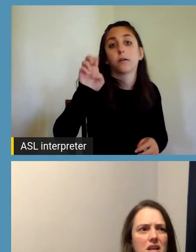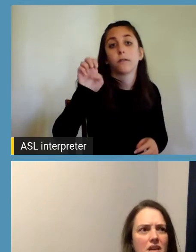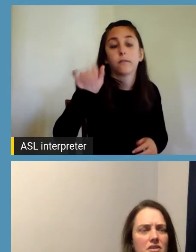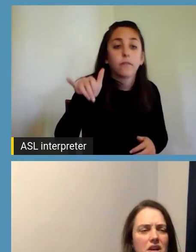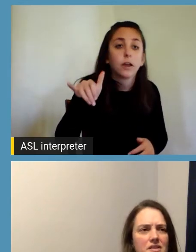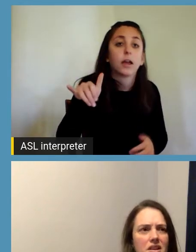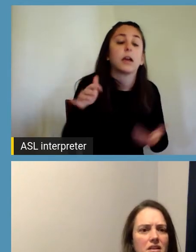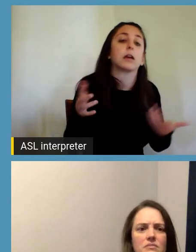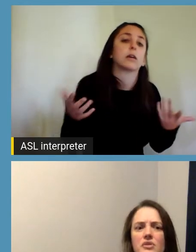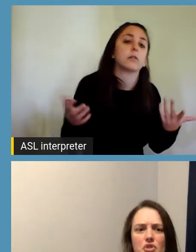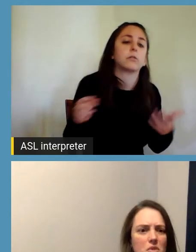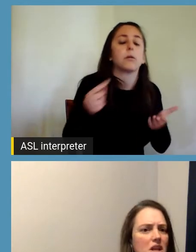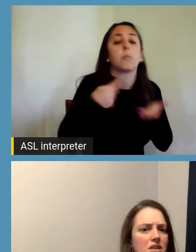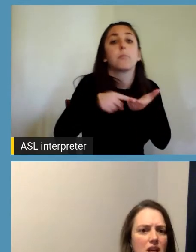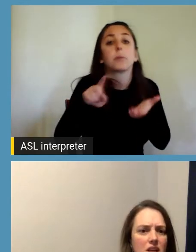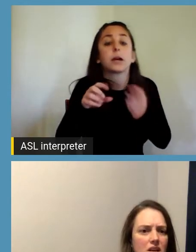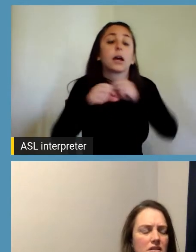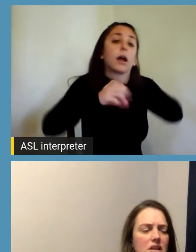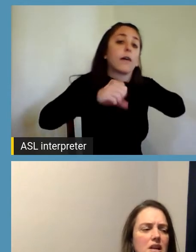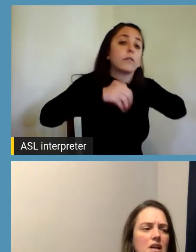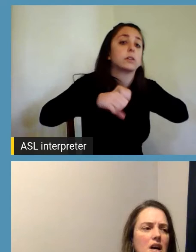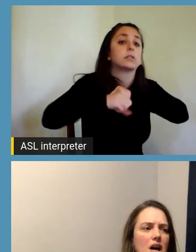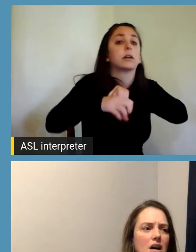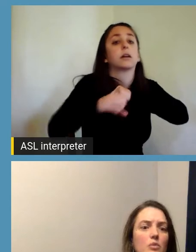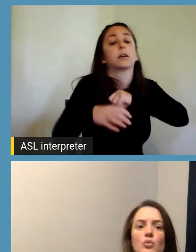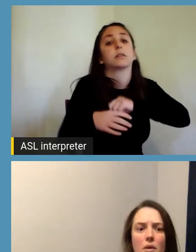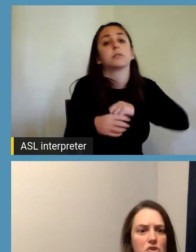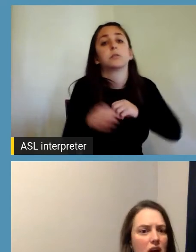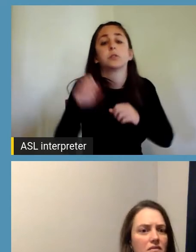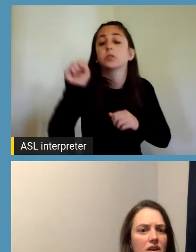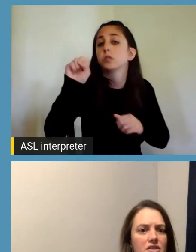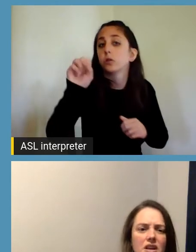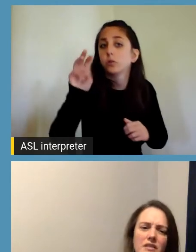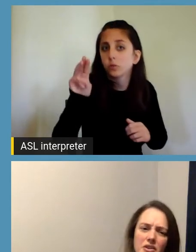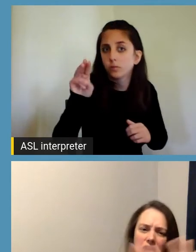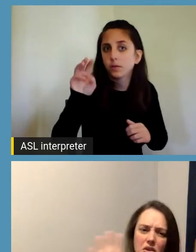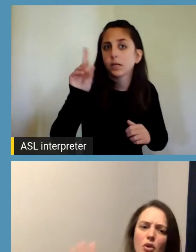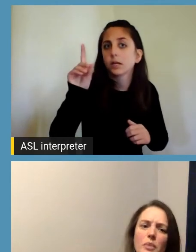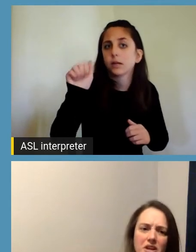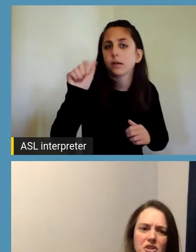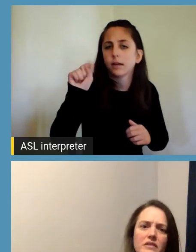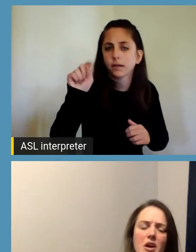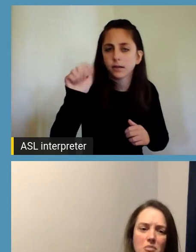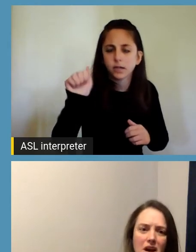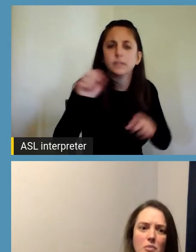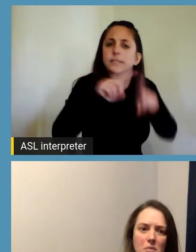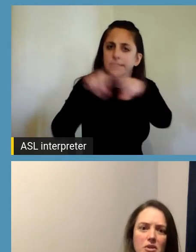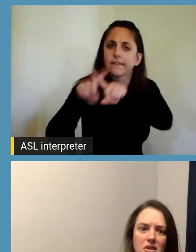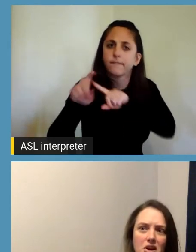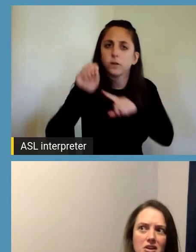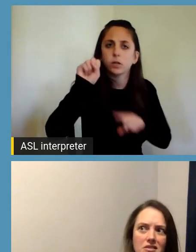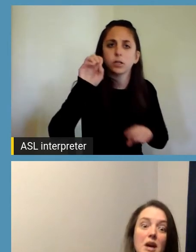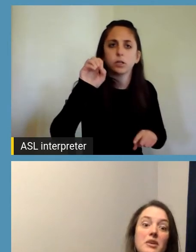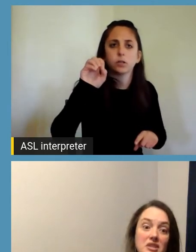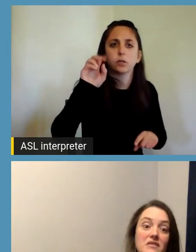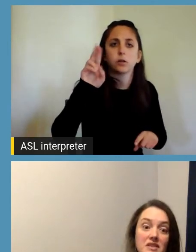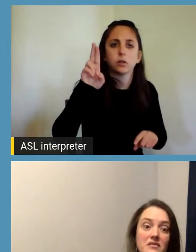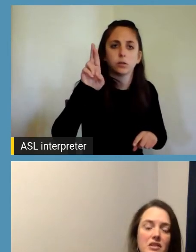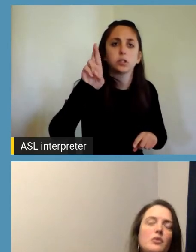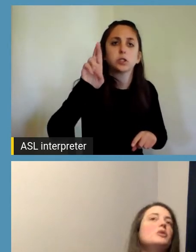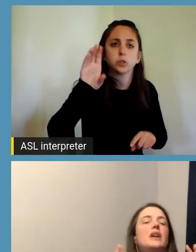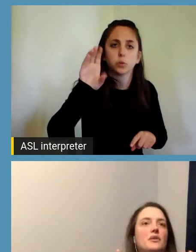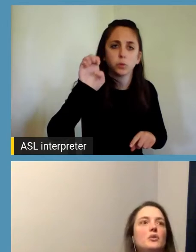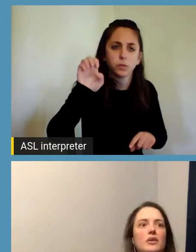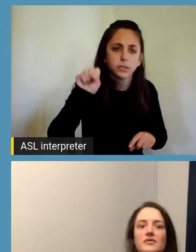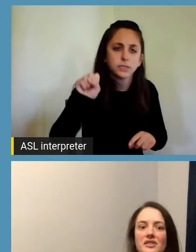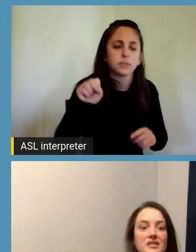mentioned paid advertising, social media data, web traffic, to kind of understand the whole picture of how people are coming to the festival.